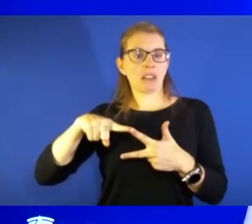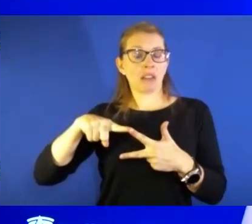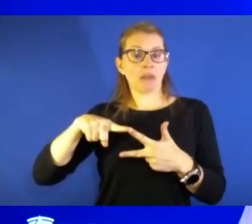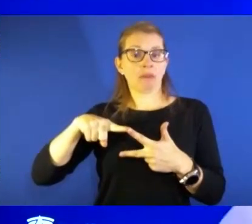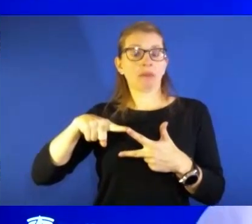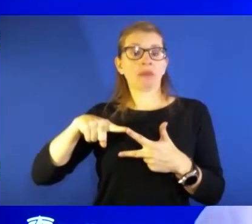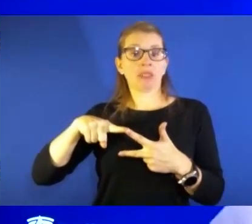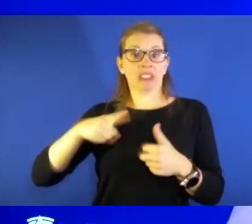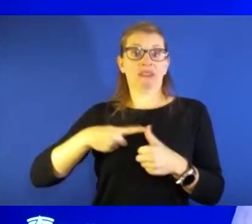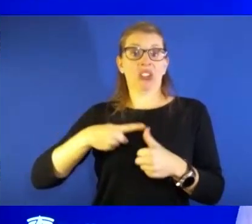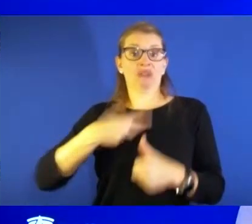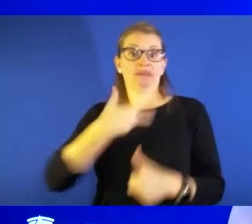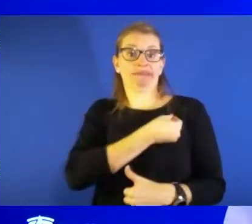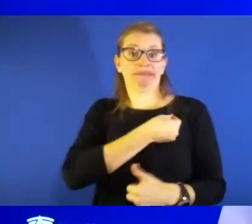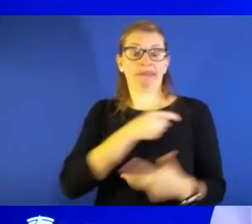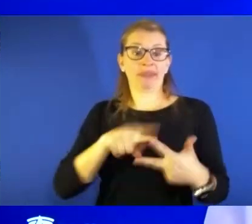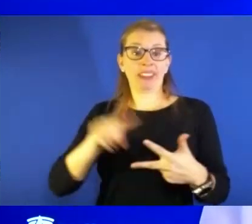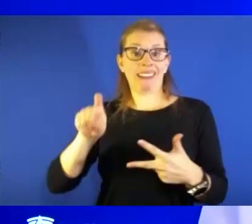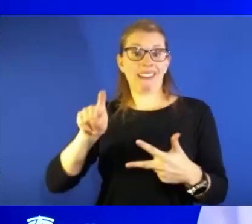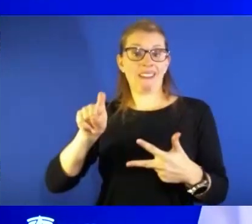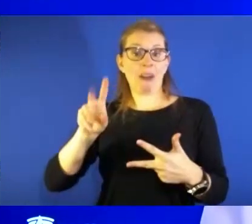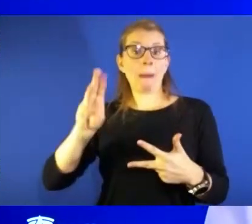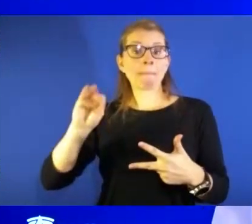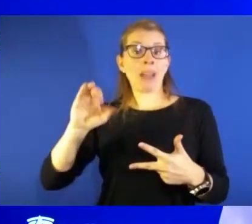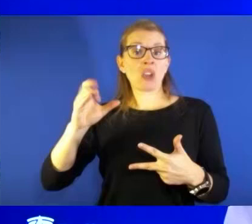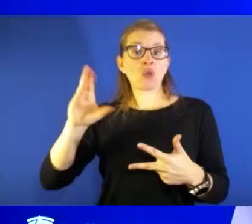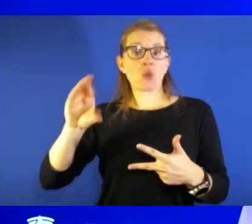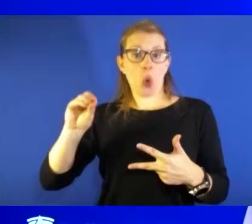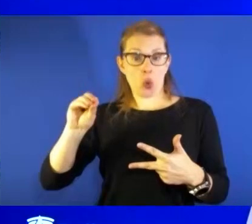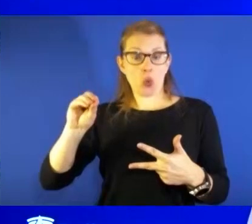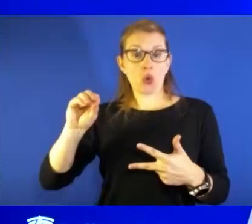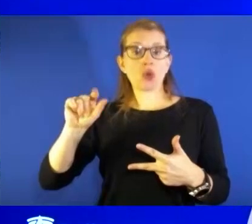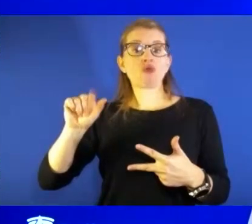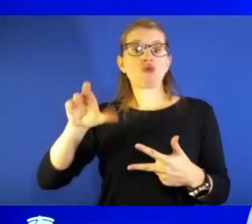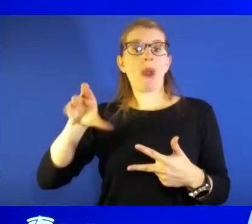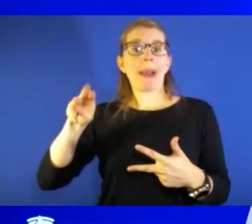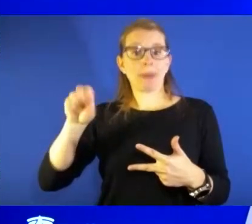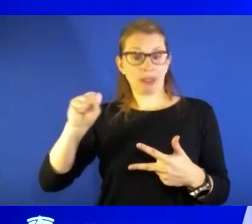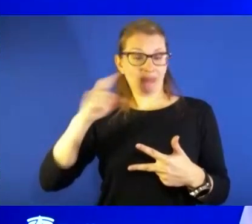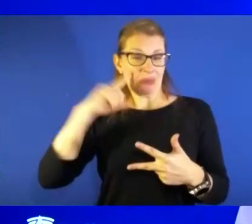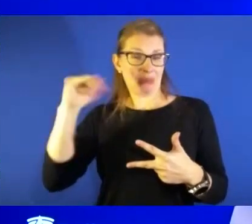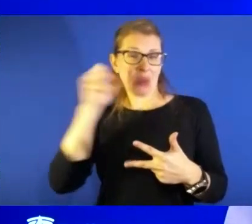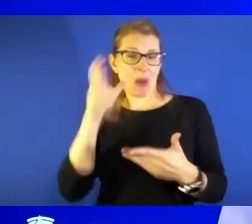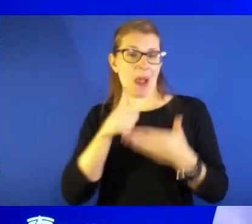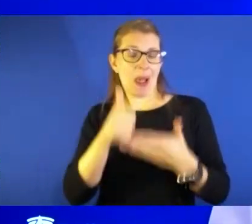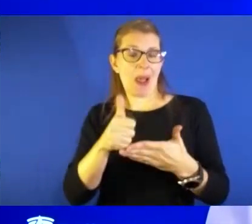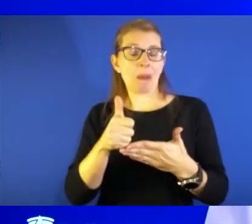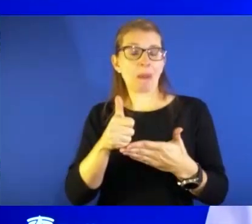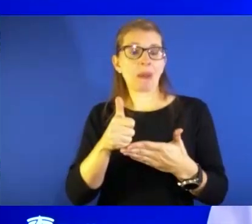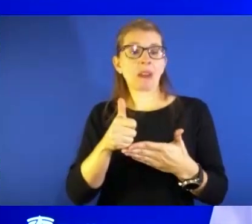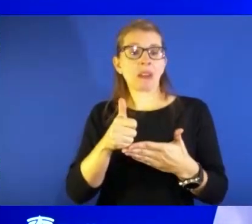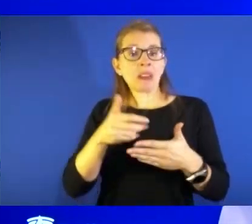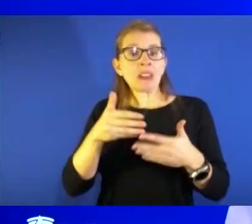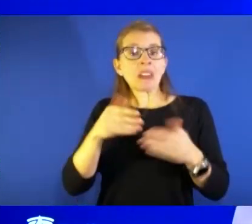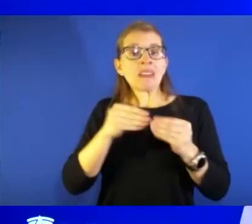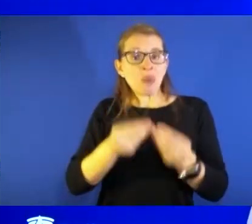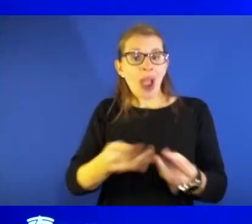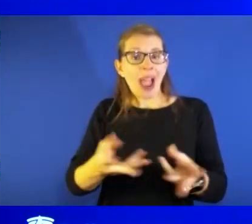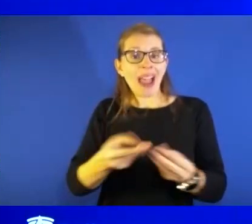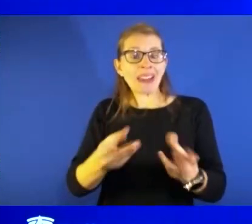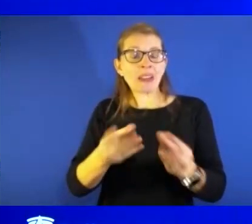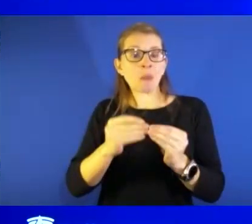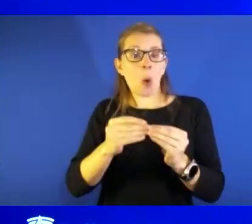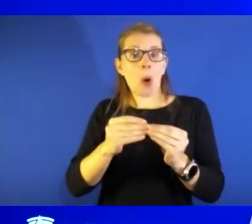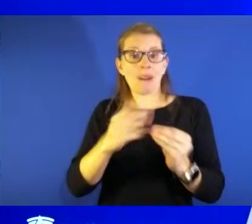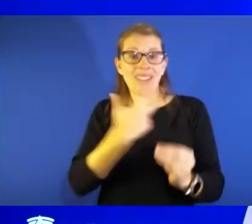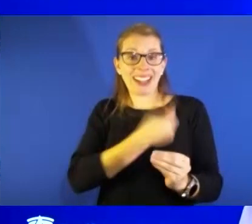initial dosing, which is 100 micrograms. Hopefully this will help be able to spread out more vaccine